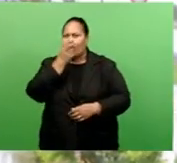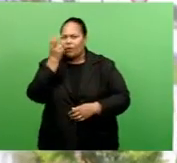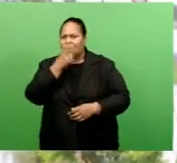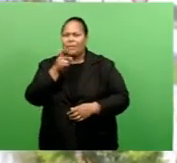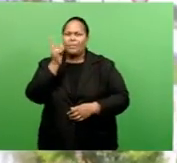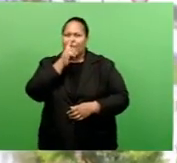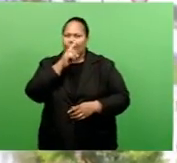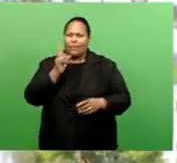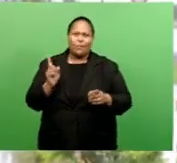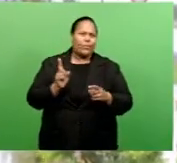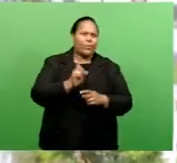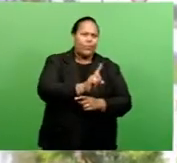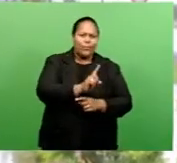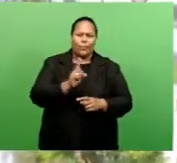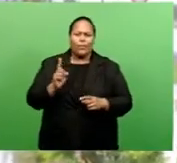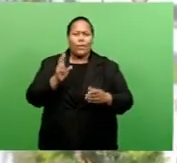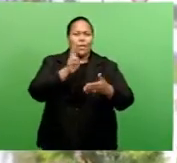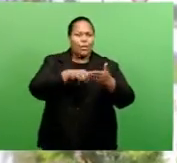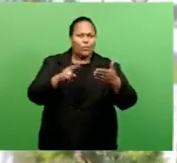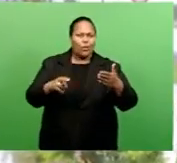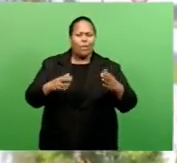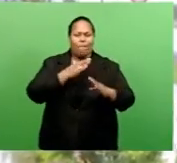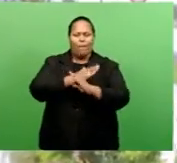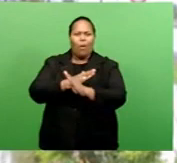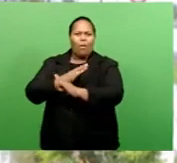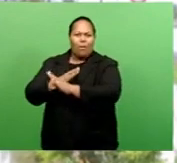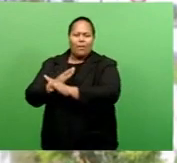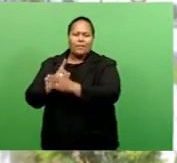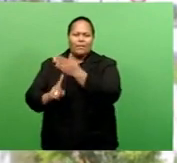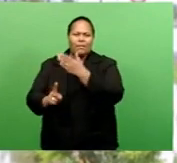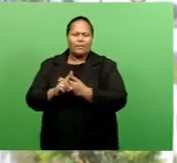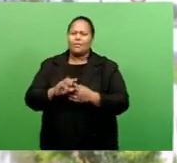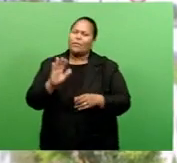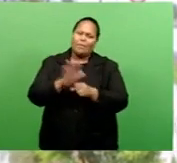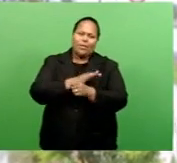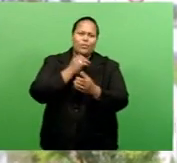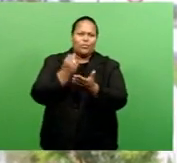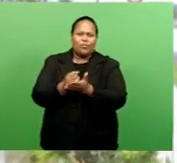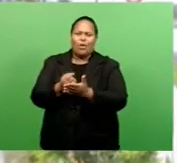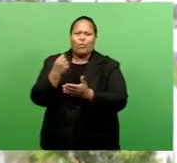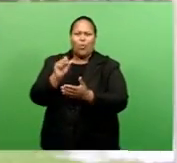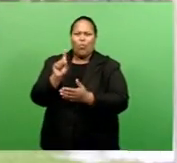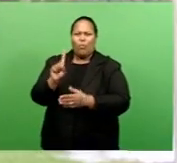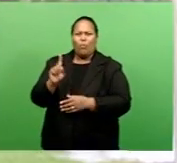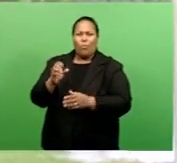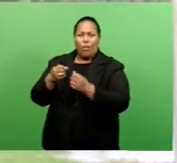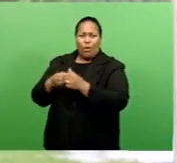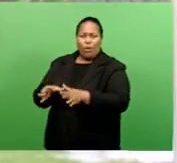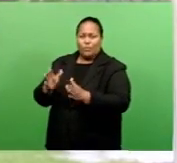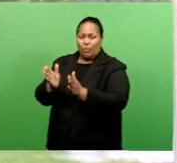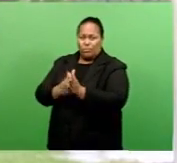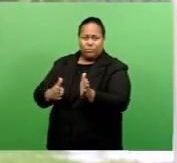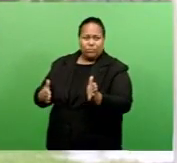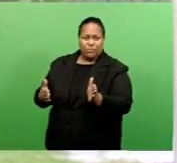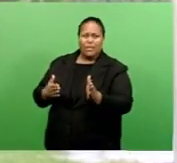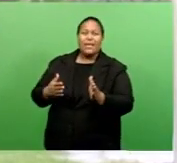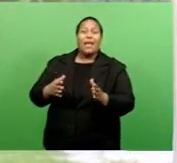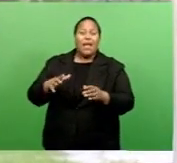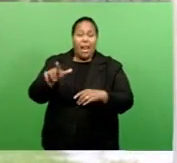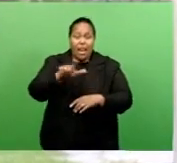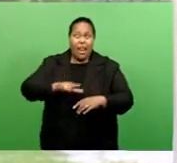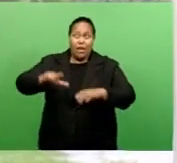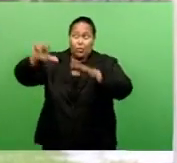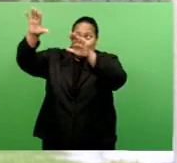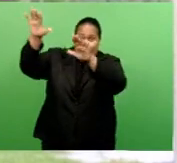of Nosori, putting up roadblocks and ensuring no Fijian was left behind. A landslide near Delkusha Hill this morning